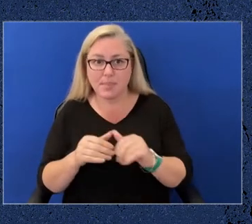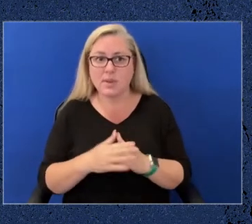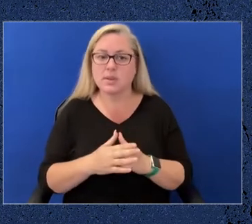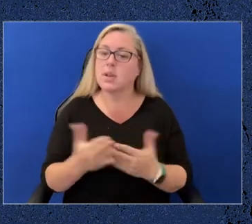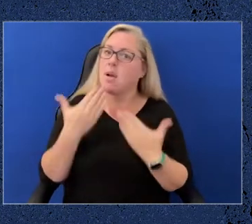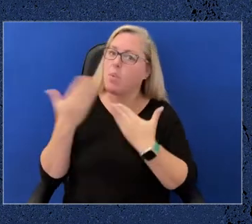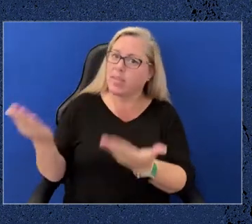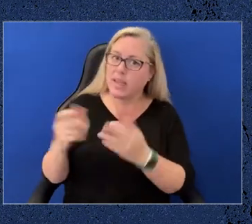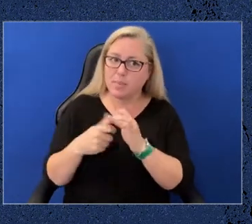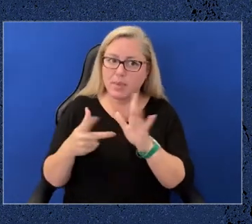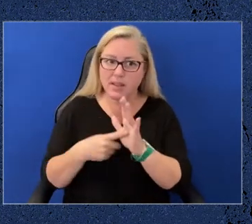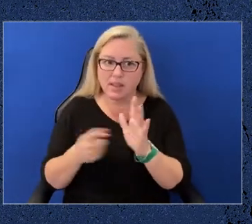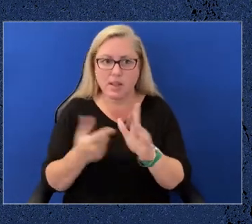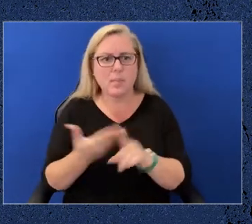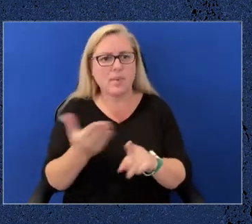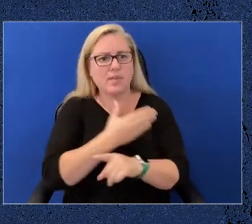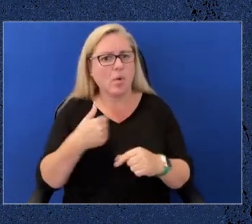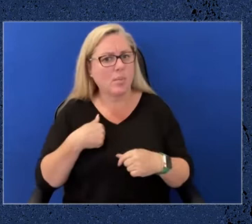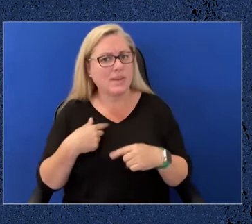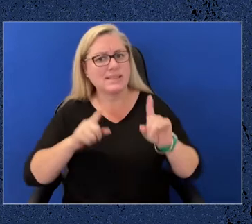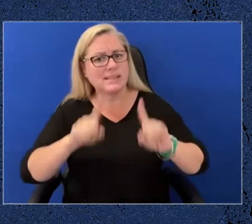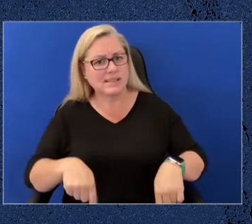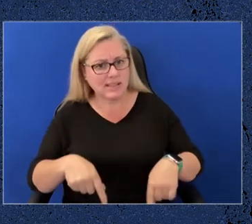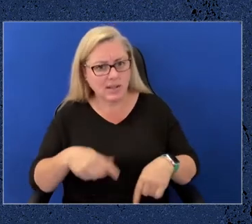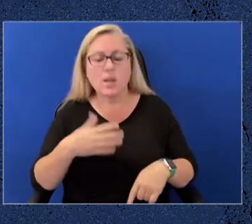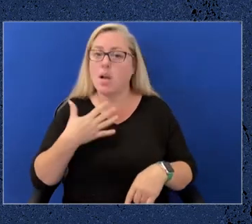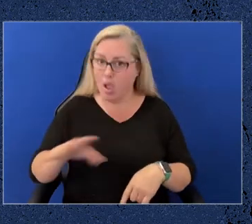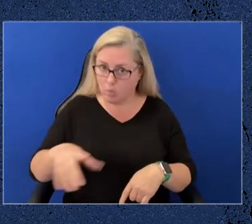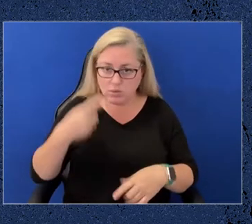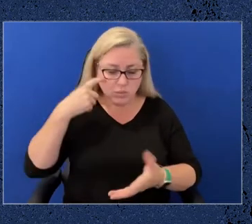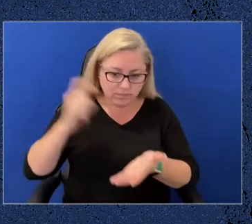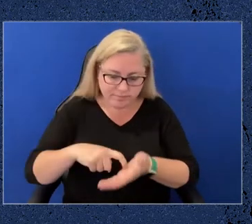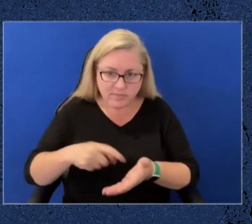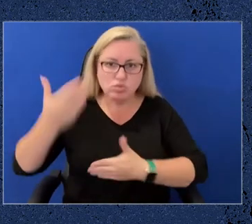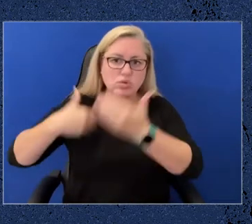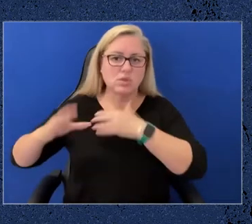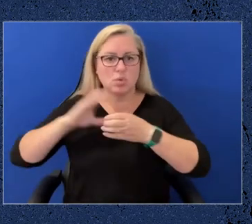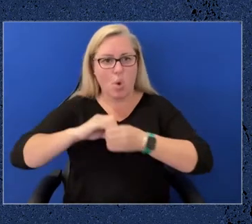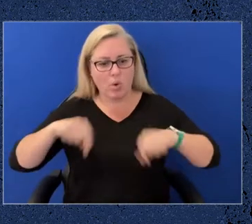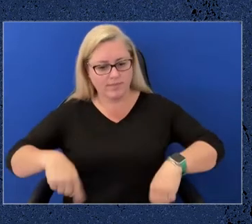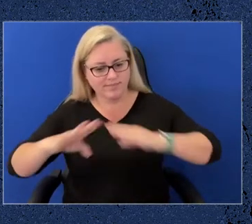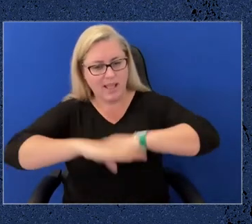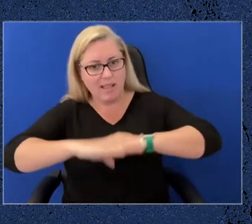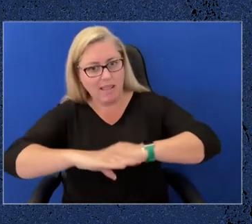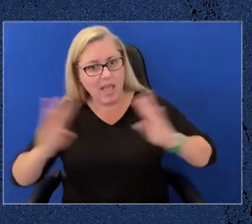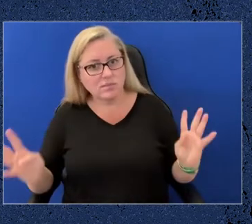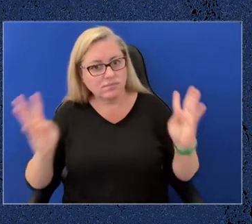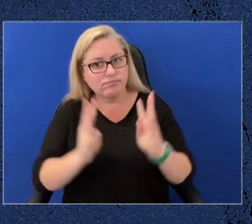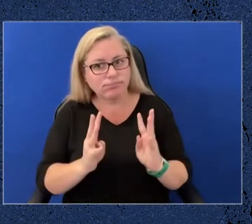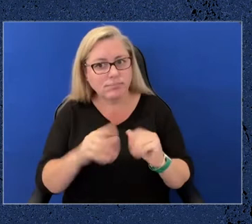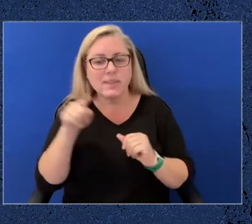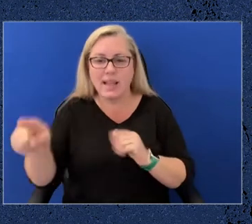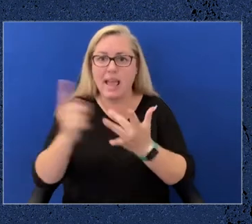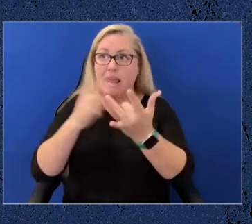Bill. Before I begin, I also want to acknowledge the traditional owners of the land that we are gathering here today and elsewhere in